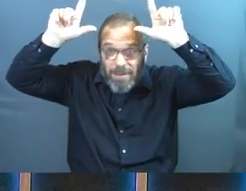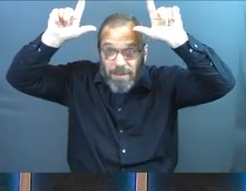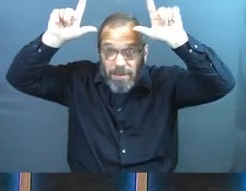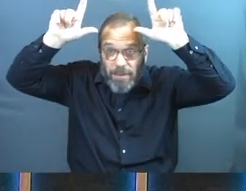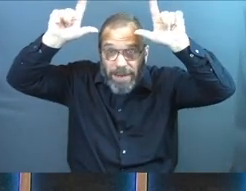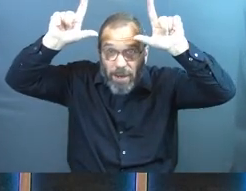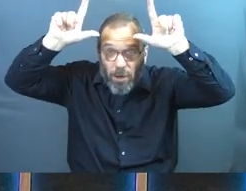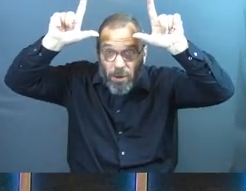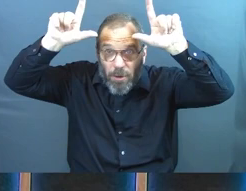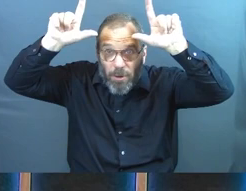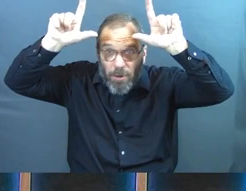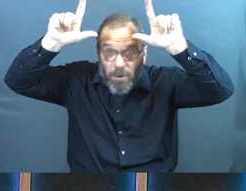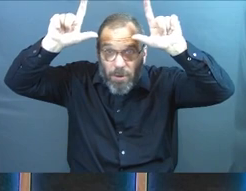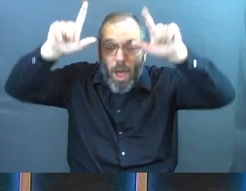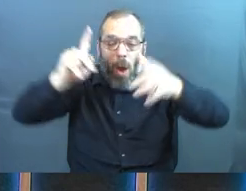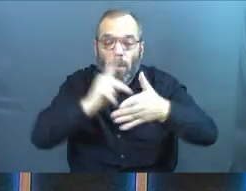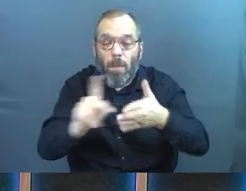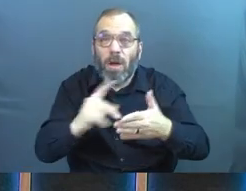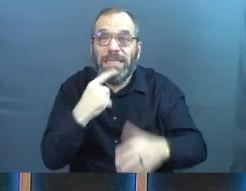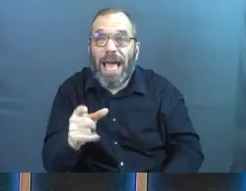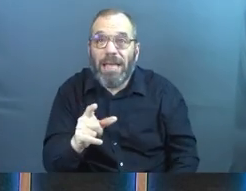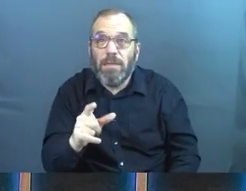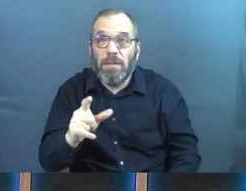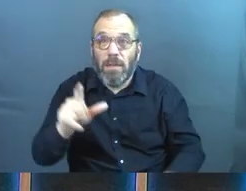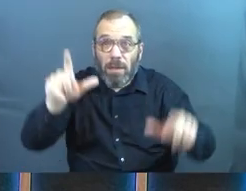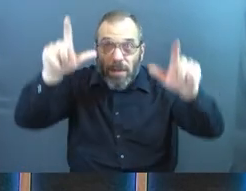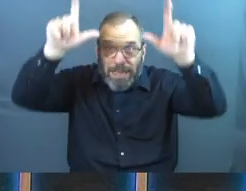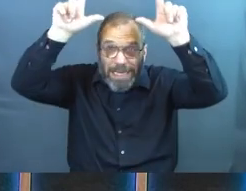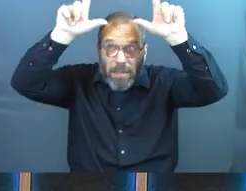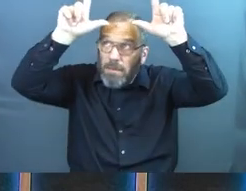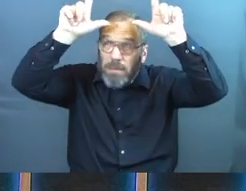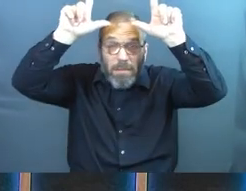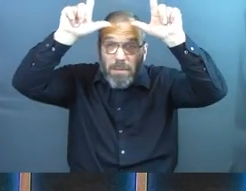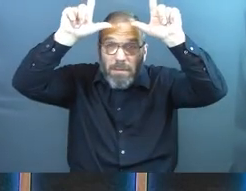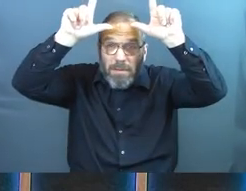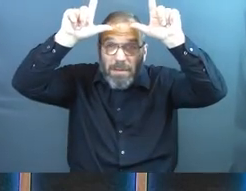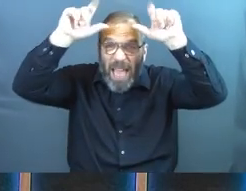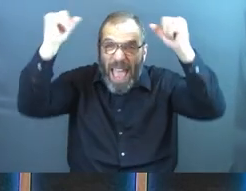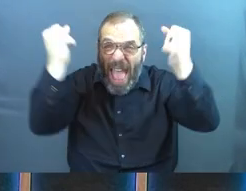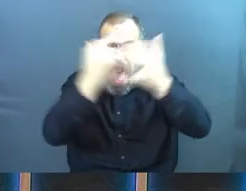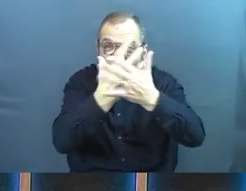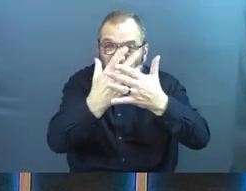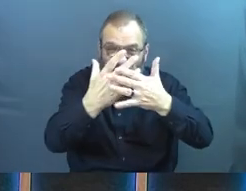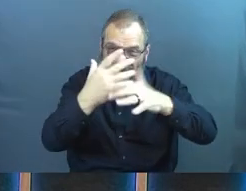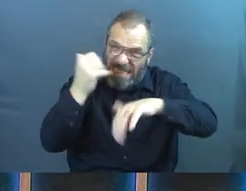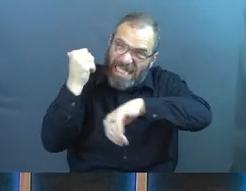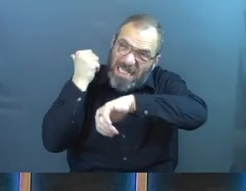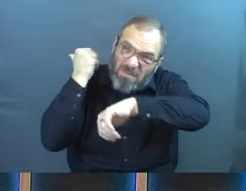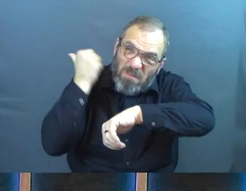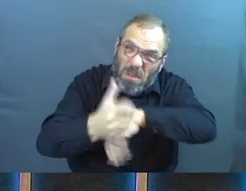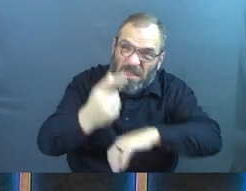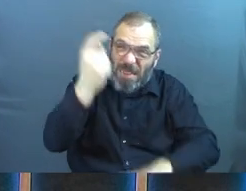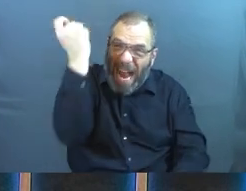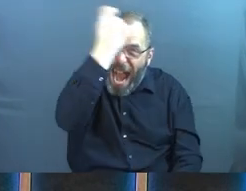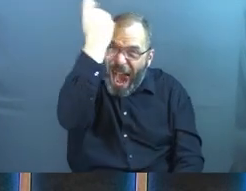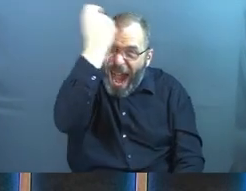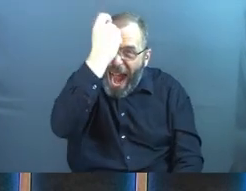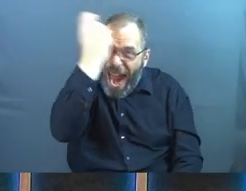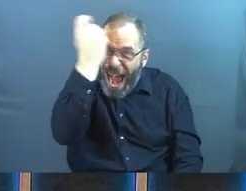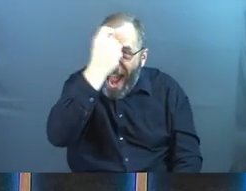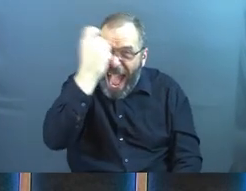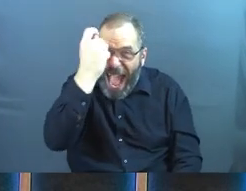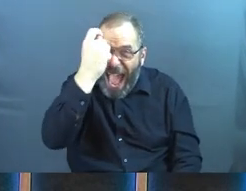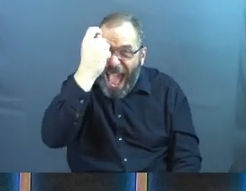What Paul's saying is, your arrest warrant that's got everything you've ever done wrong on